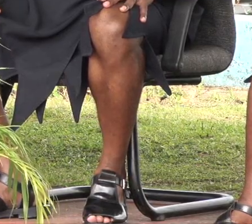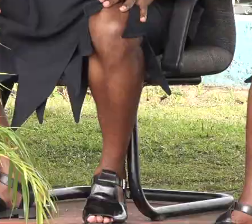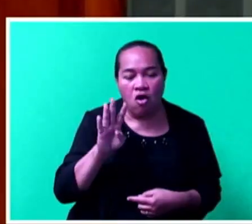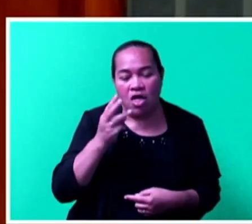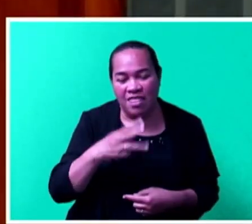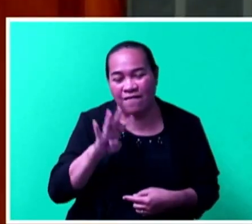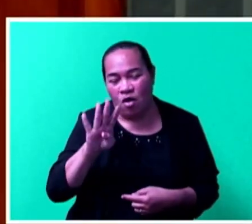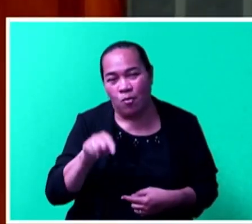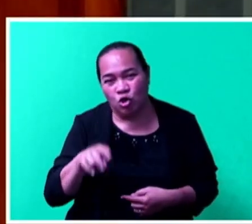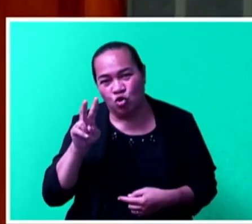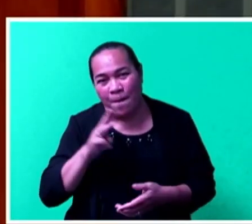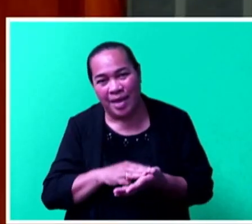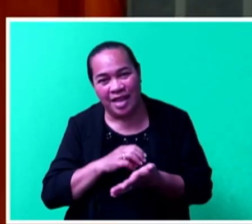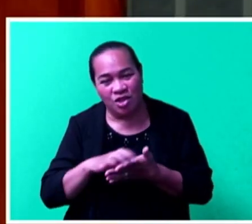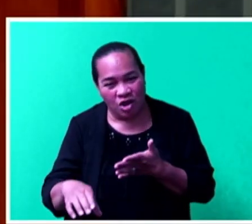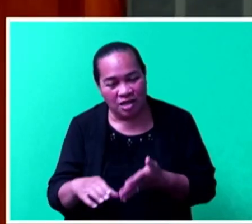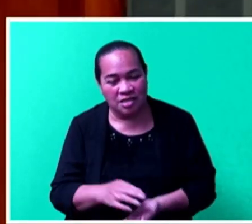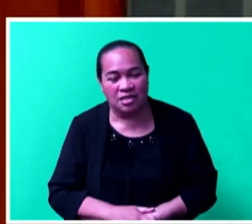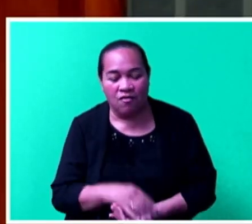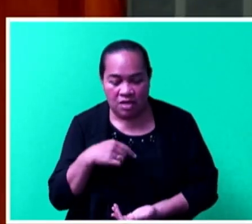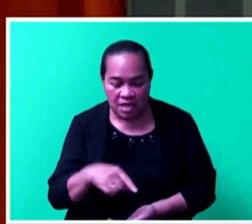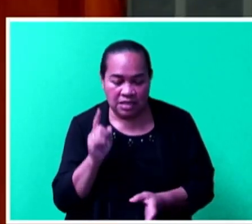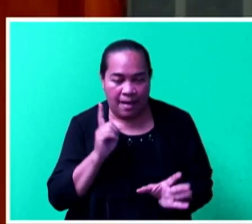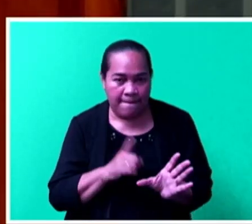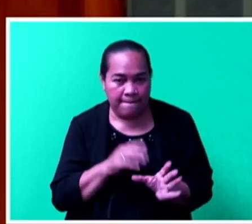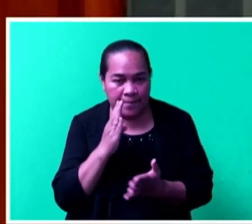34.2 million in the next year's budget.